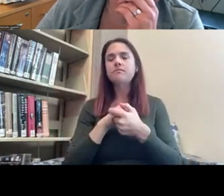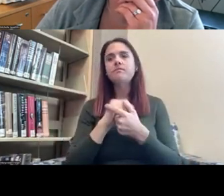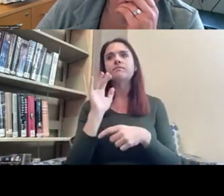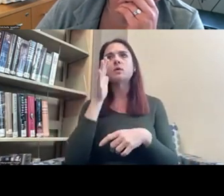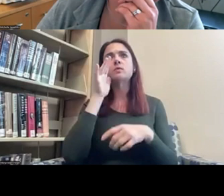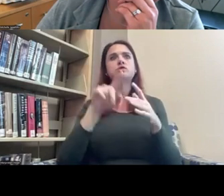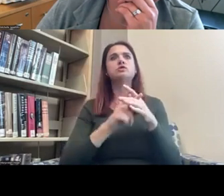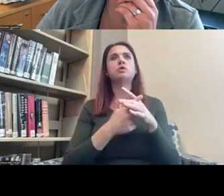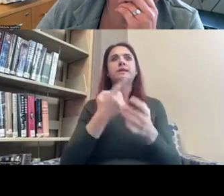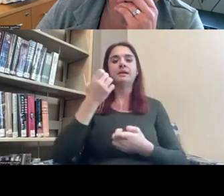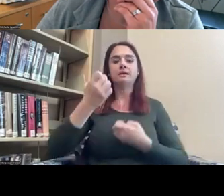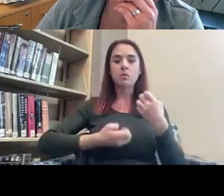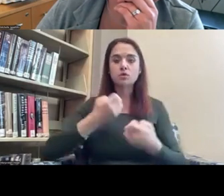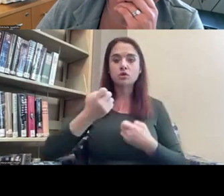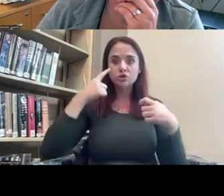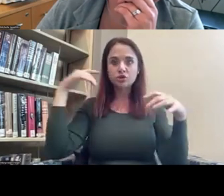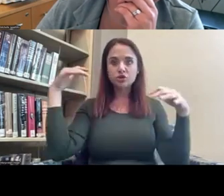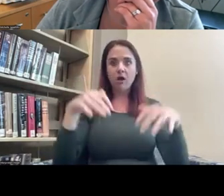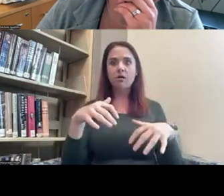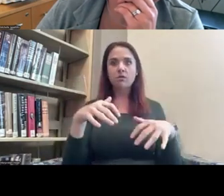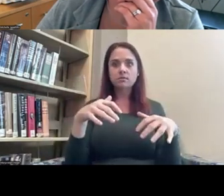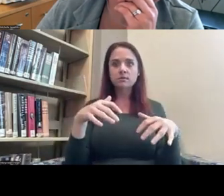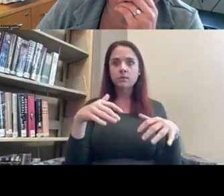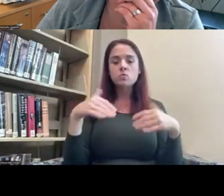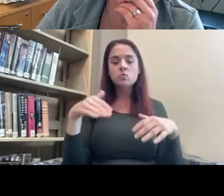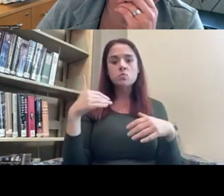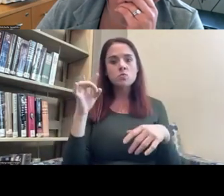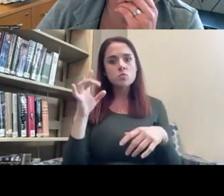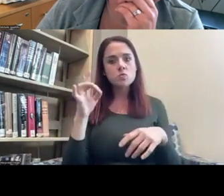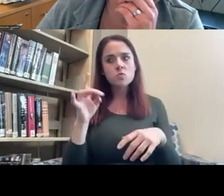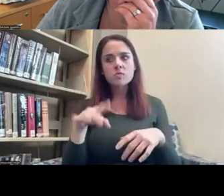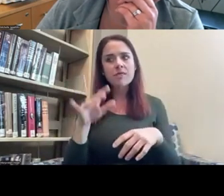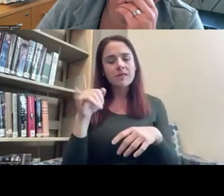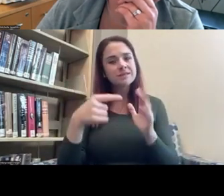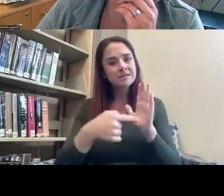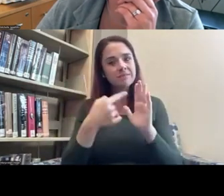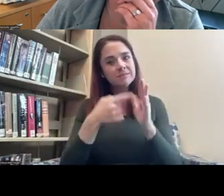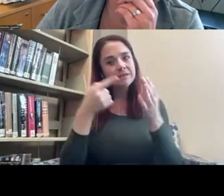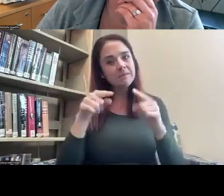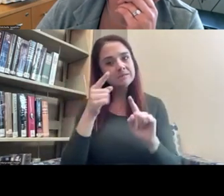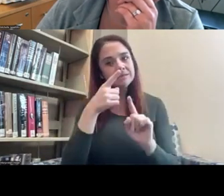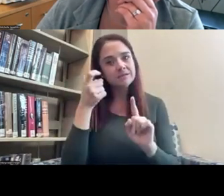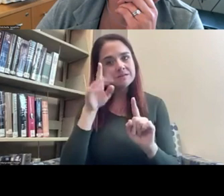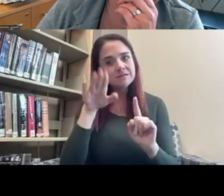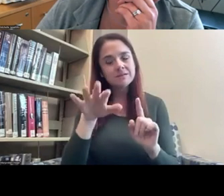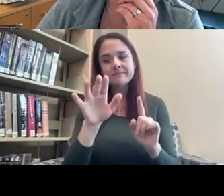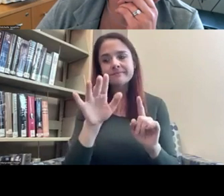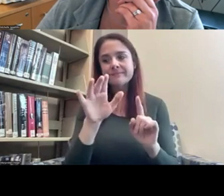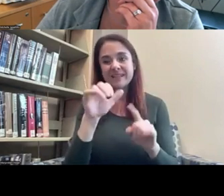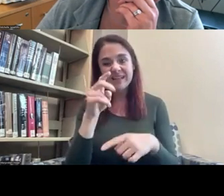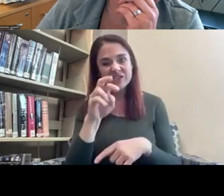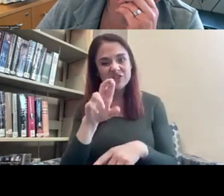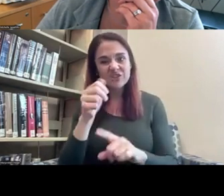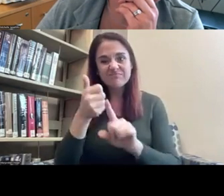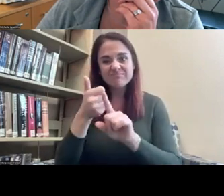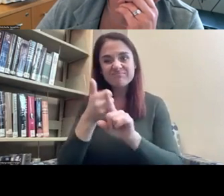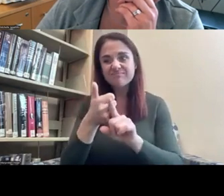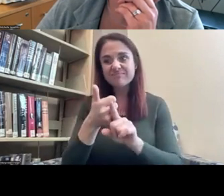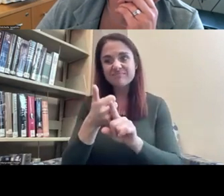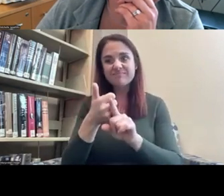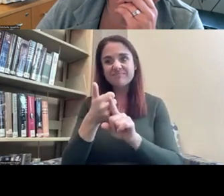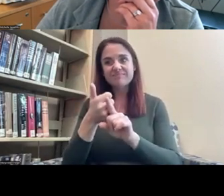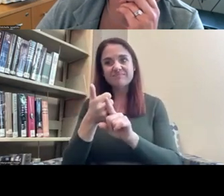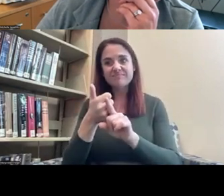emotional shock. And that sometimes comes about because the cancer or disease process